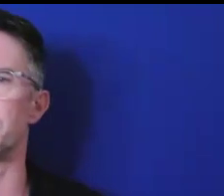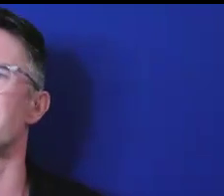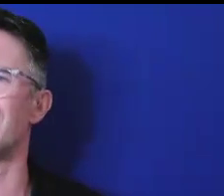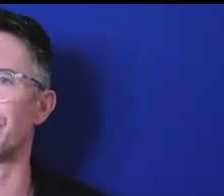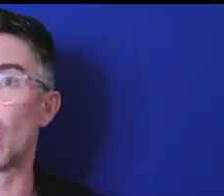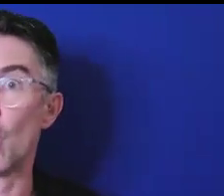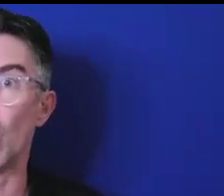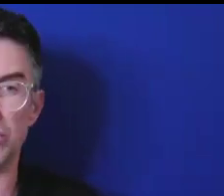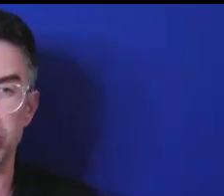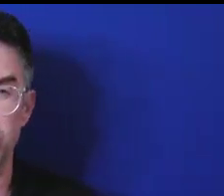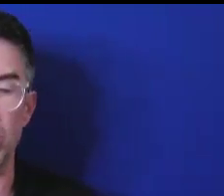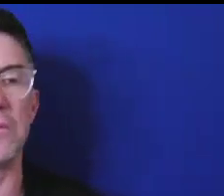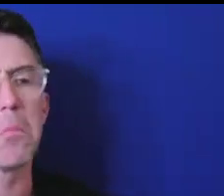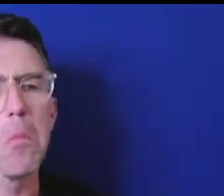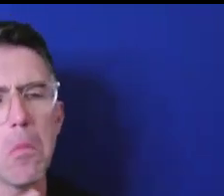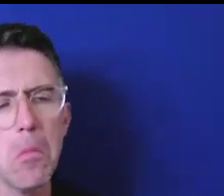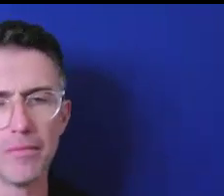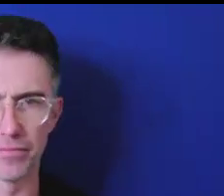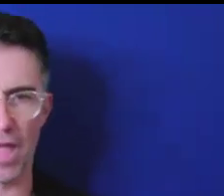including the